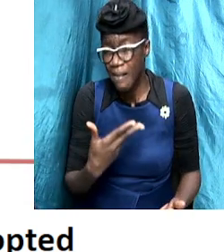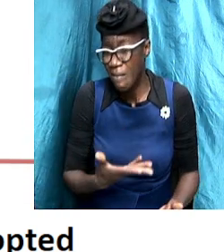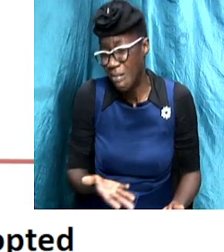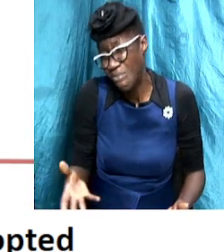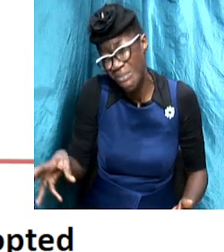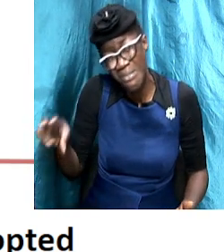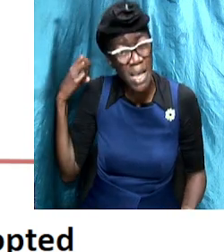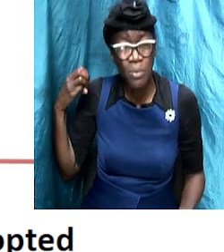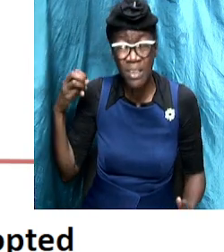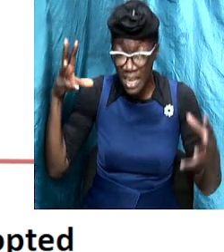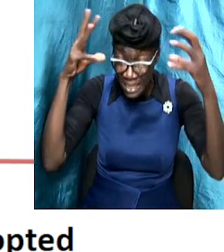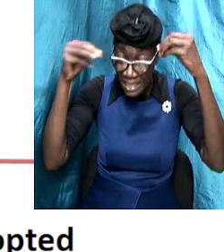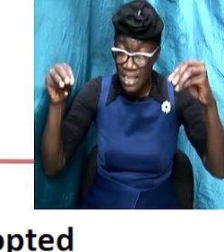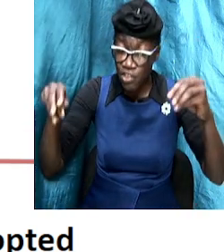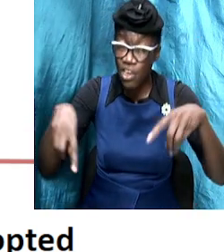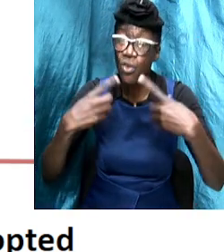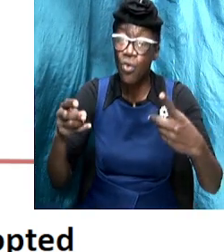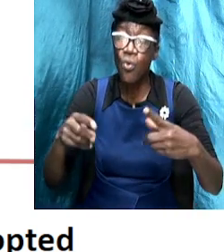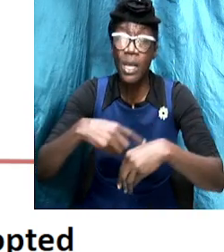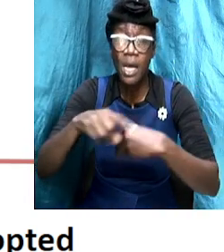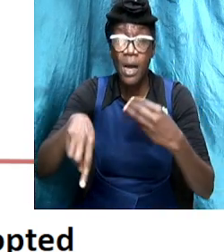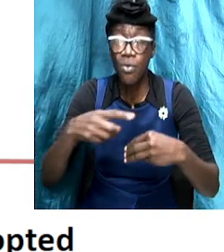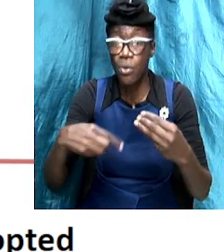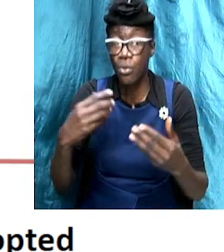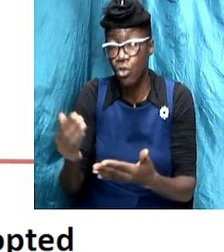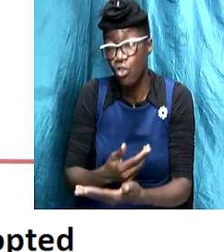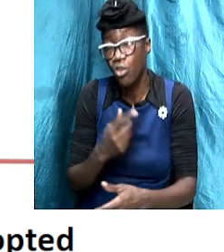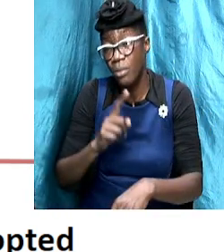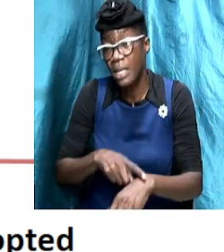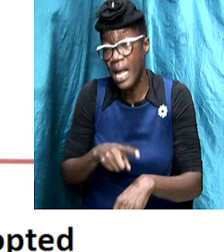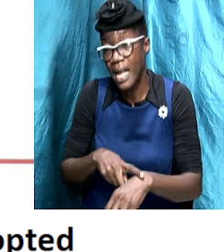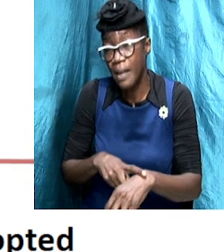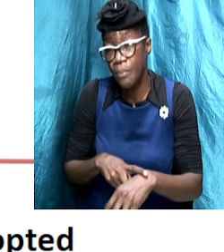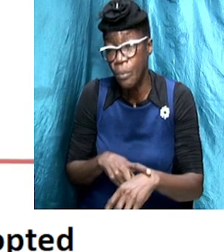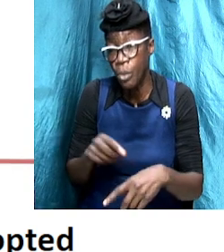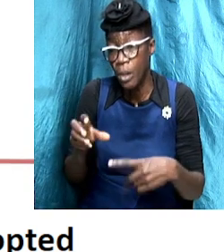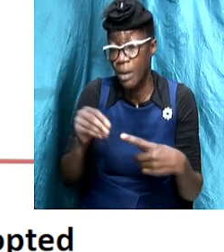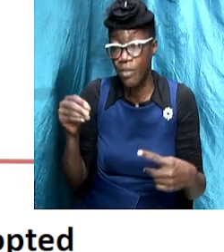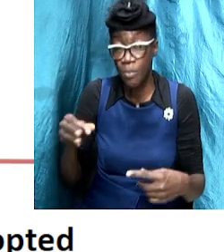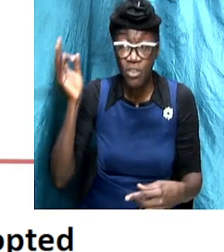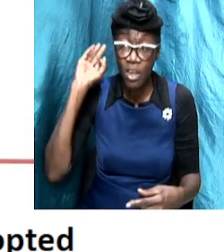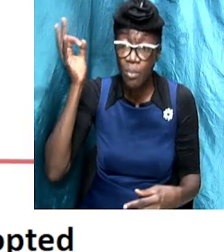some point in time, and I've heard it by one famous preacher on TV.